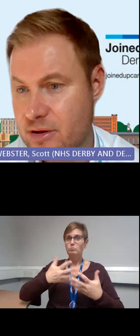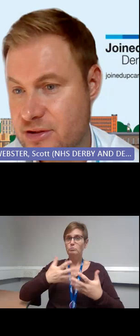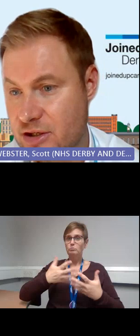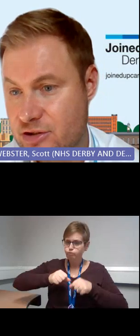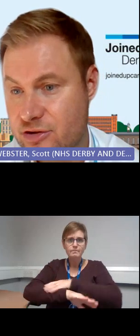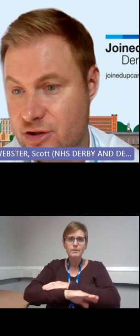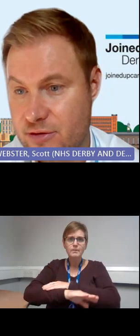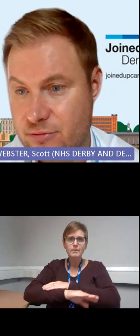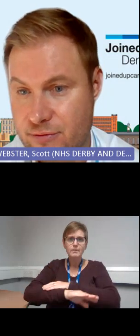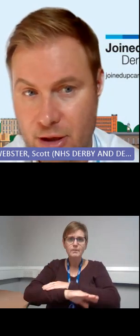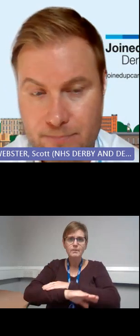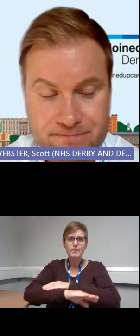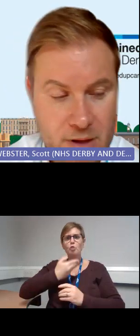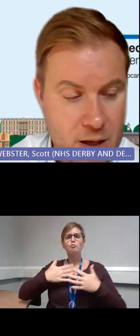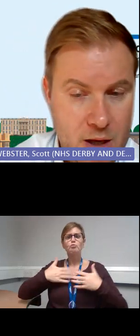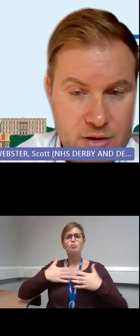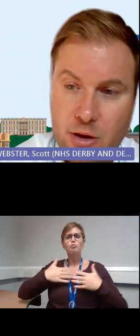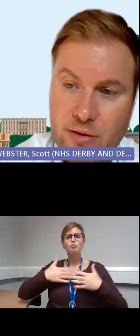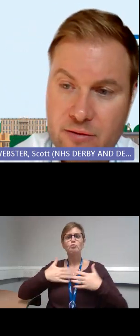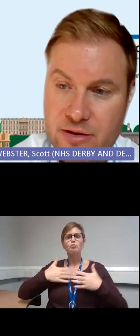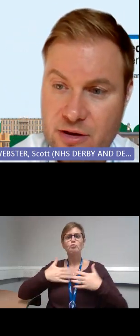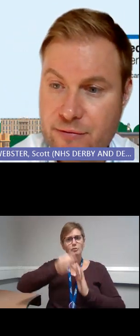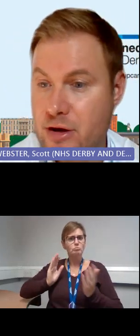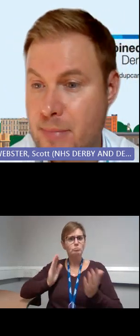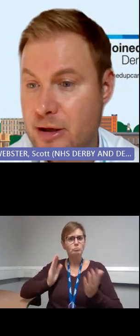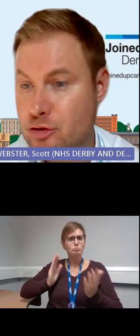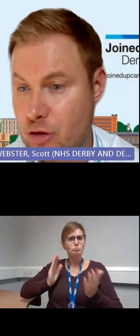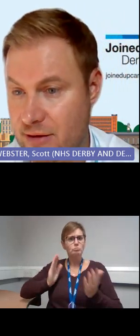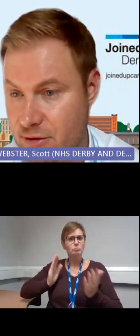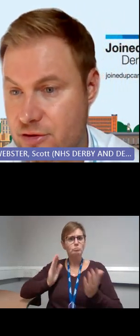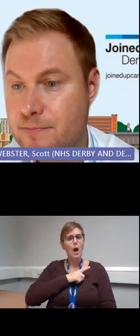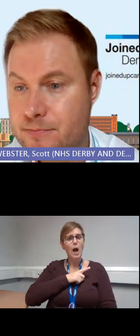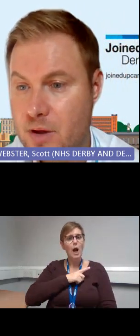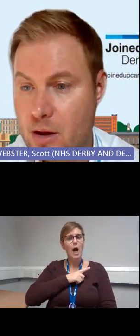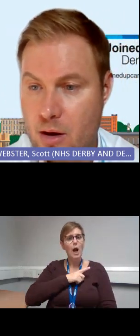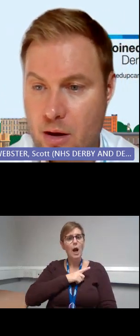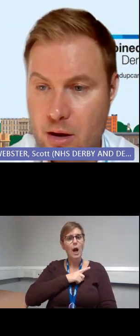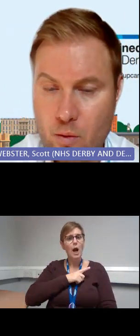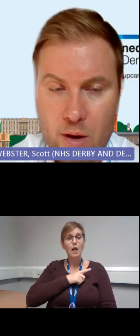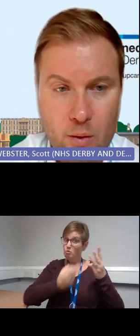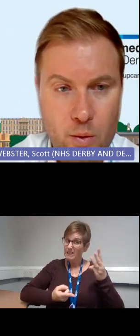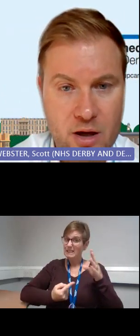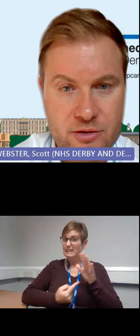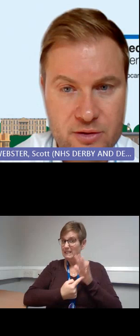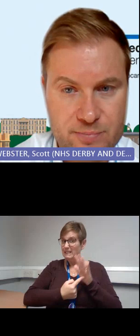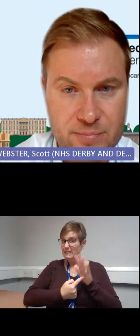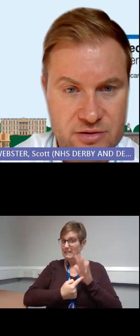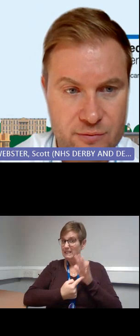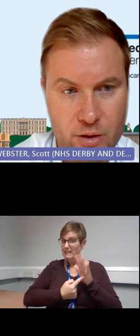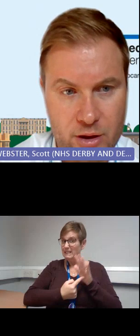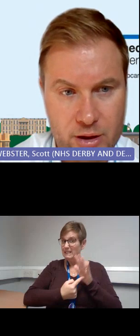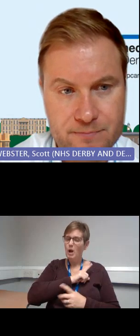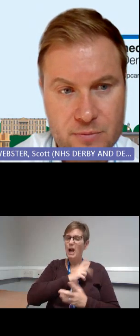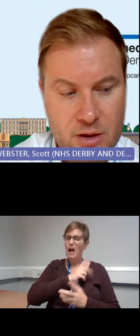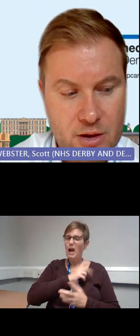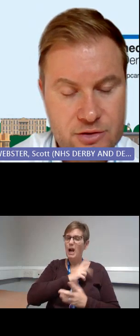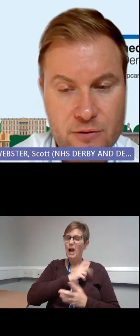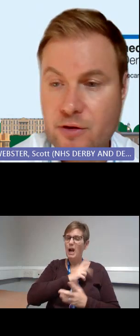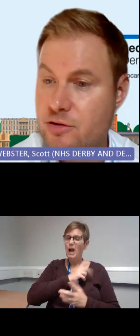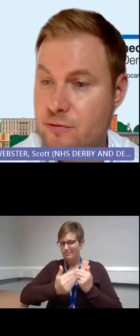stroke rehabilitation service review? So there is three main drivers why we are doing this piece of